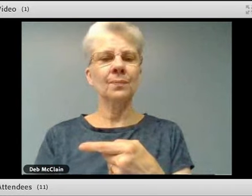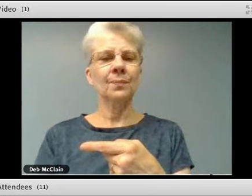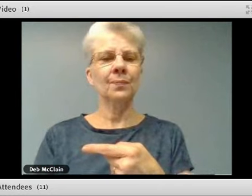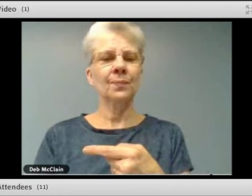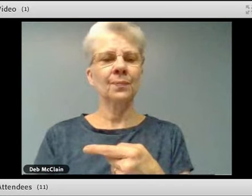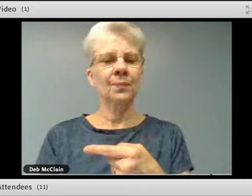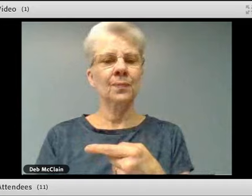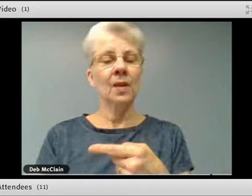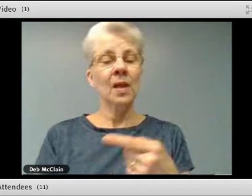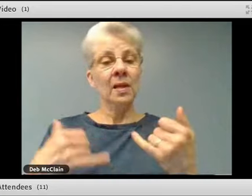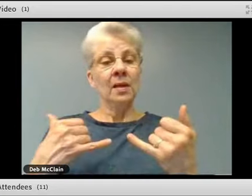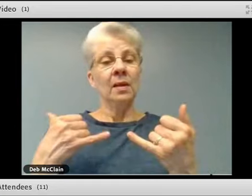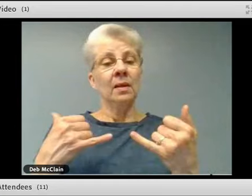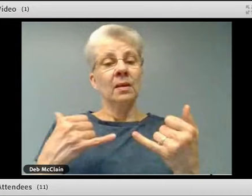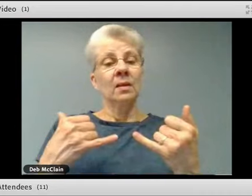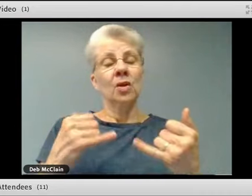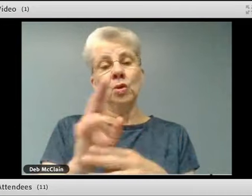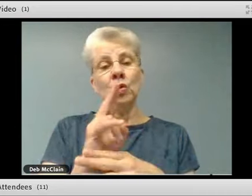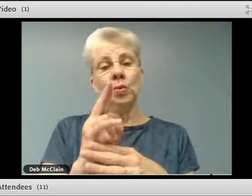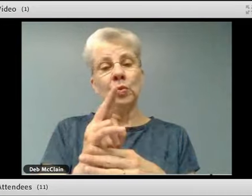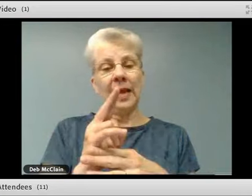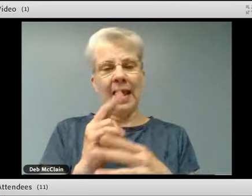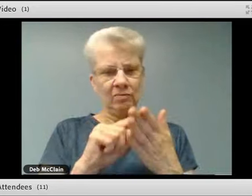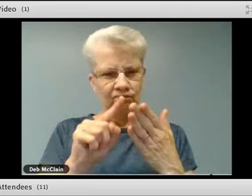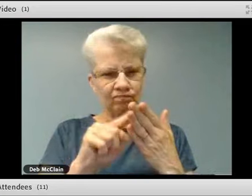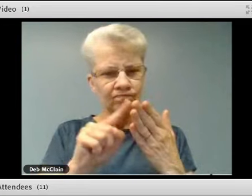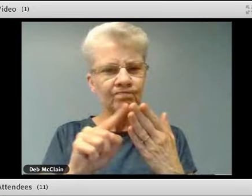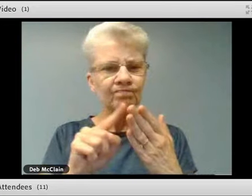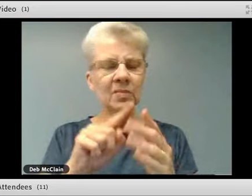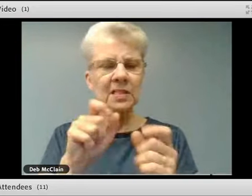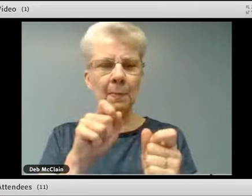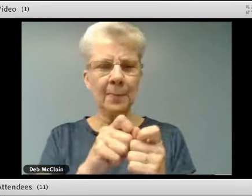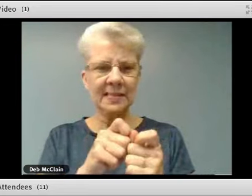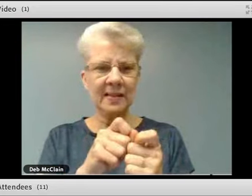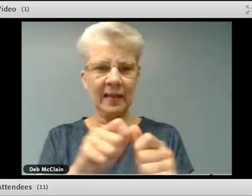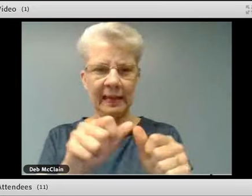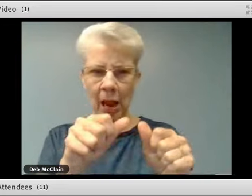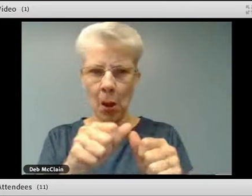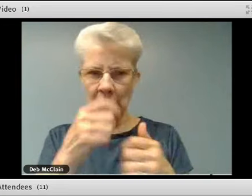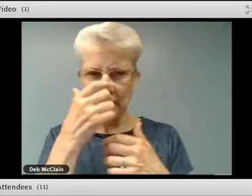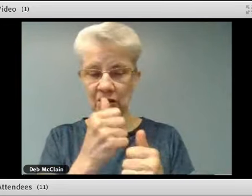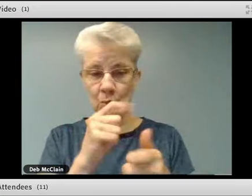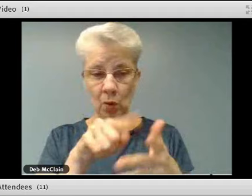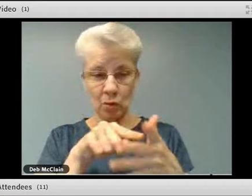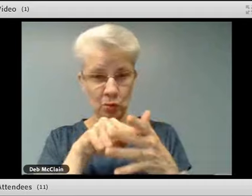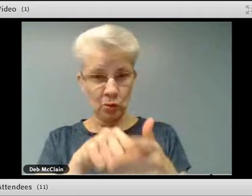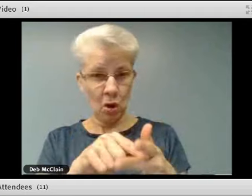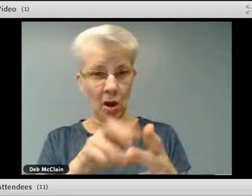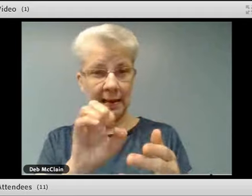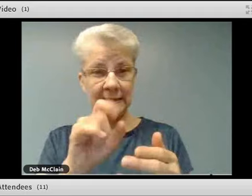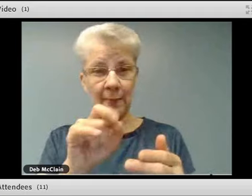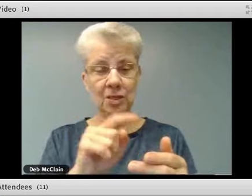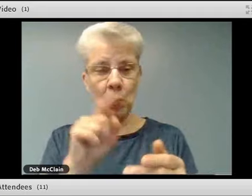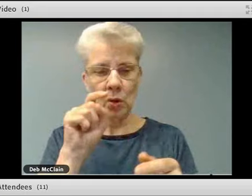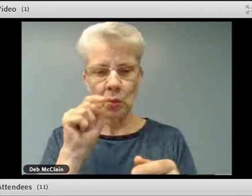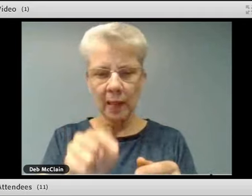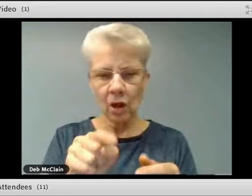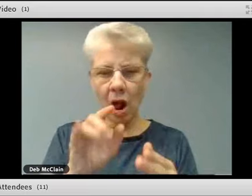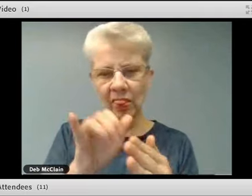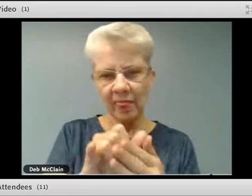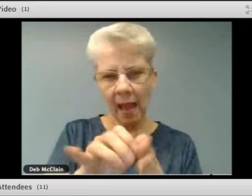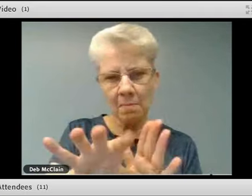So you can navigate to specific sections of interest when you get into an exhibition. So once you click on an exhibition, it'll take you